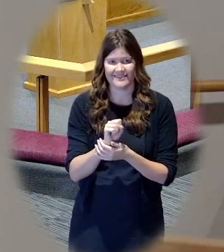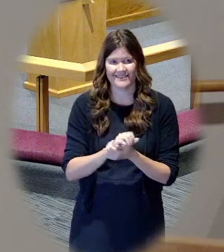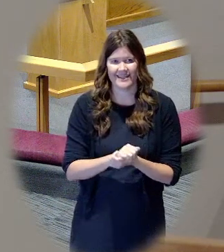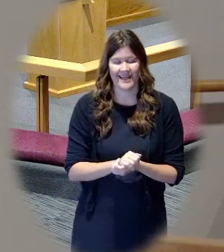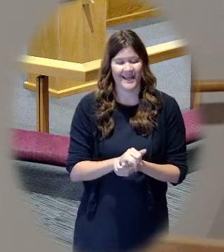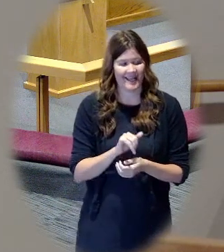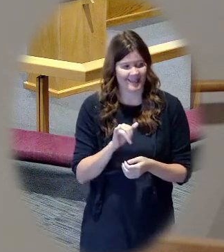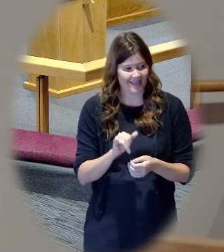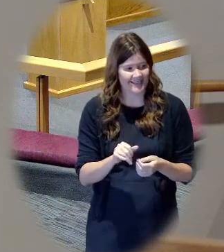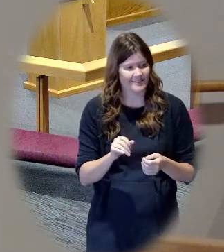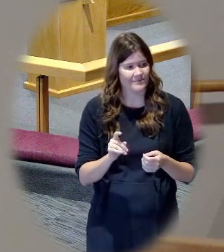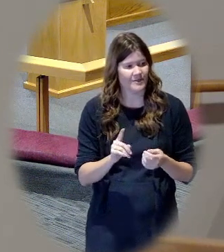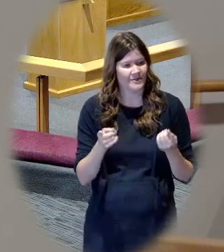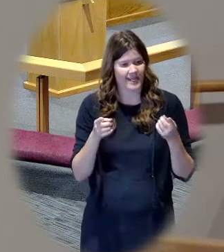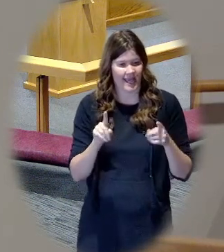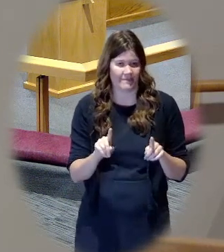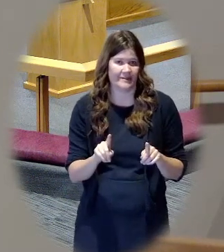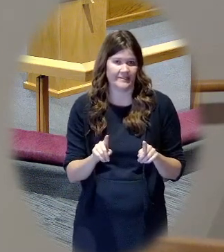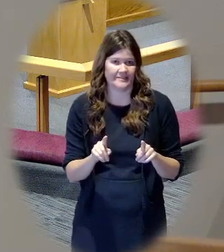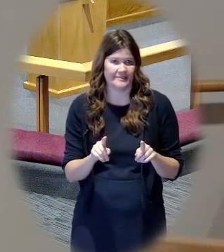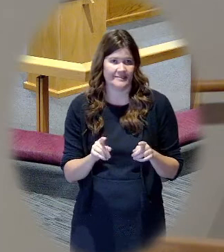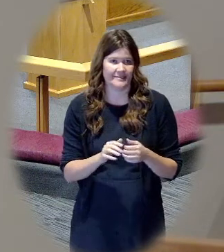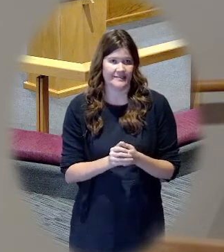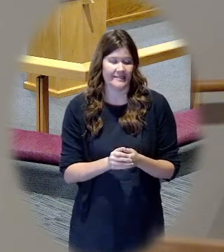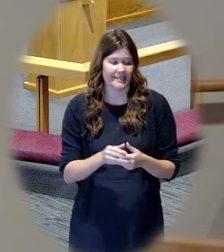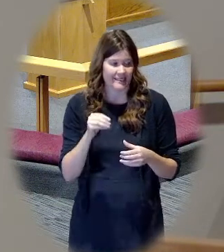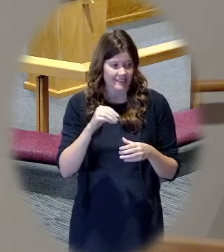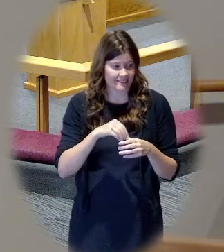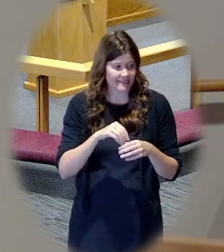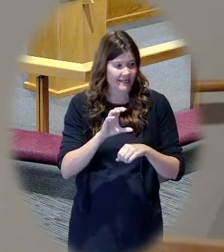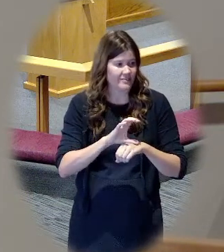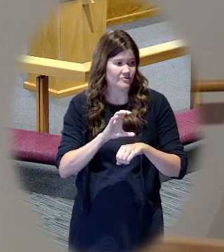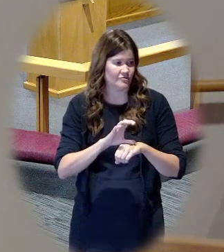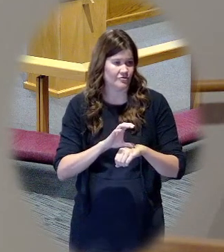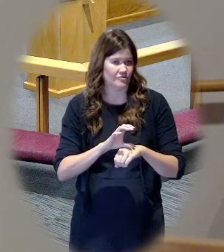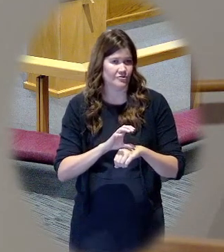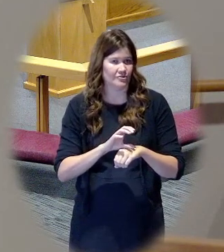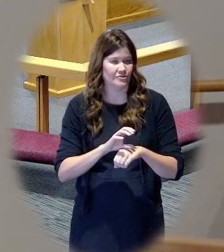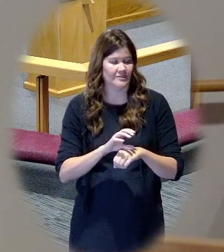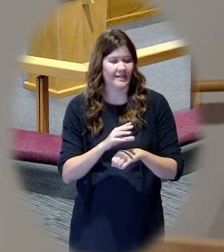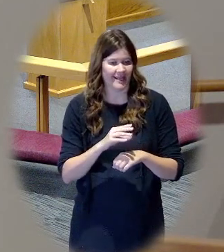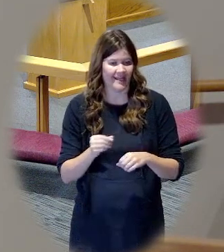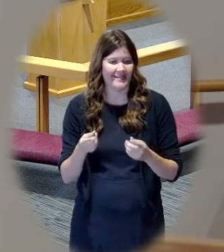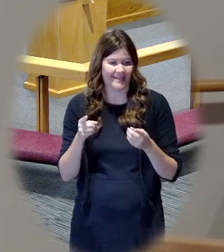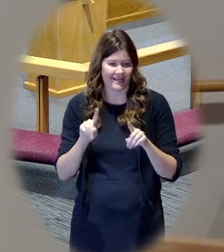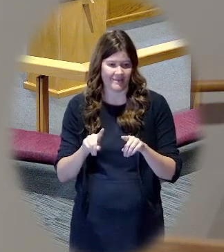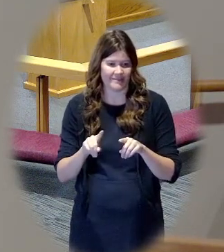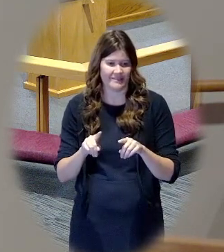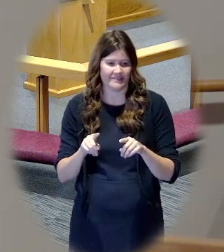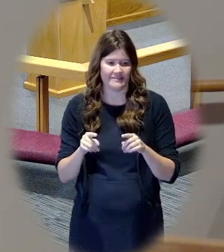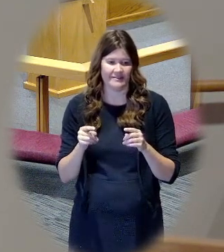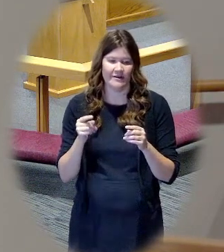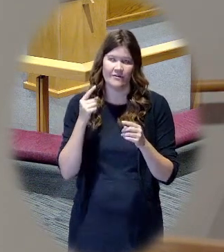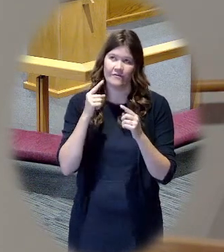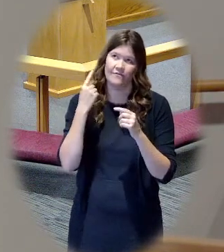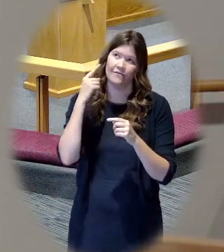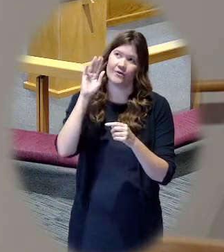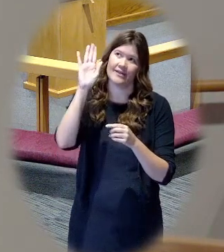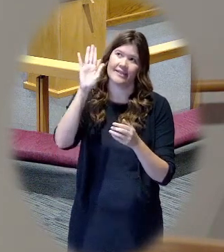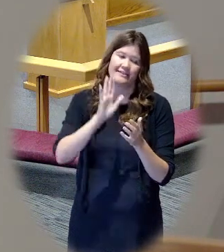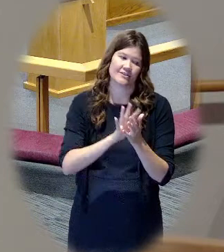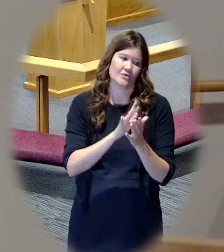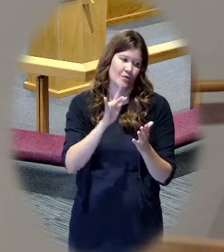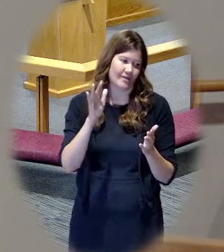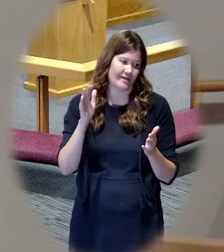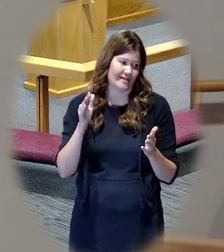That's where it's done to his church, or in his church, and that's where it's done to his glory.